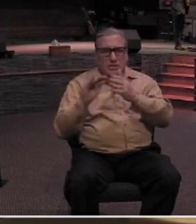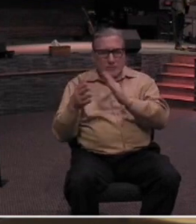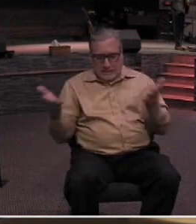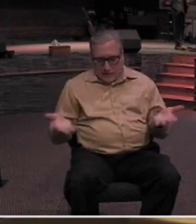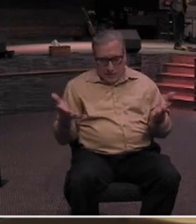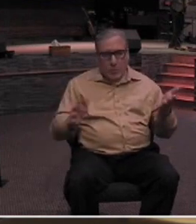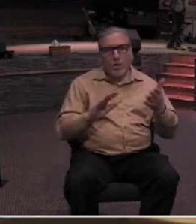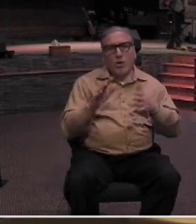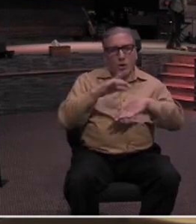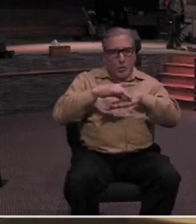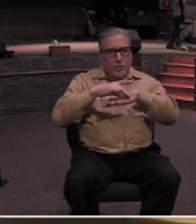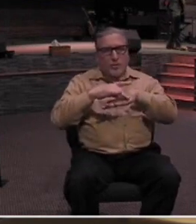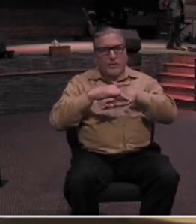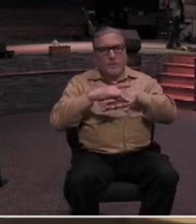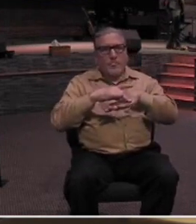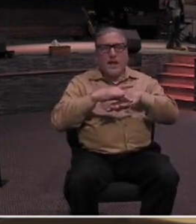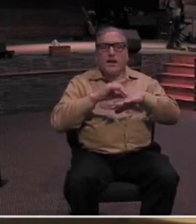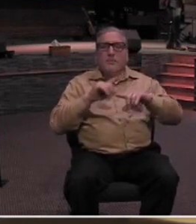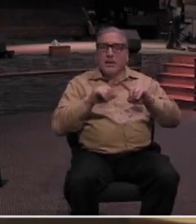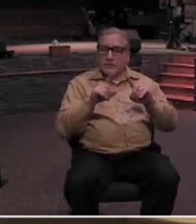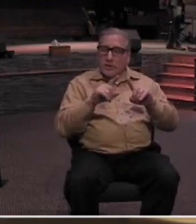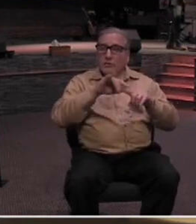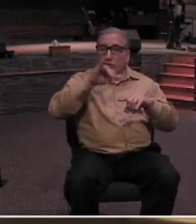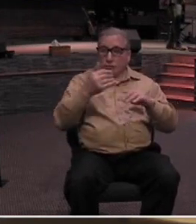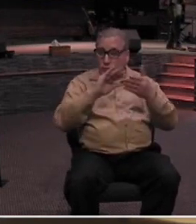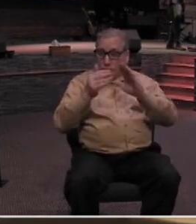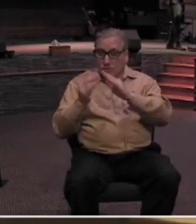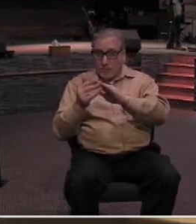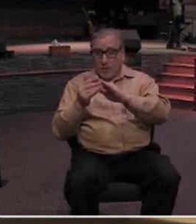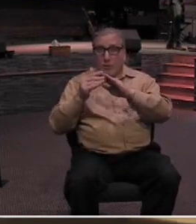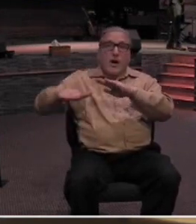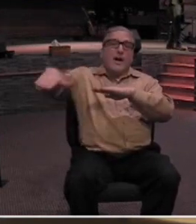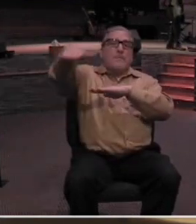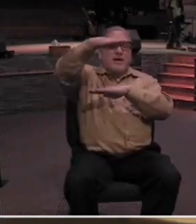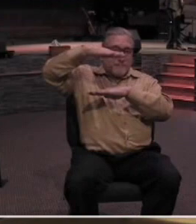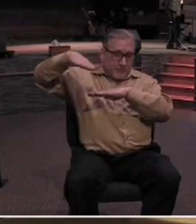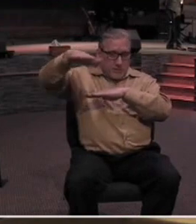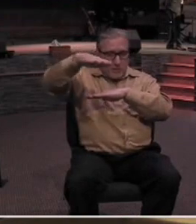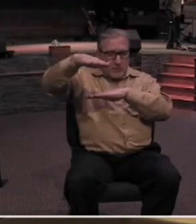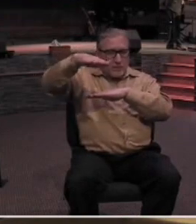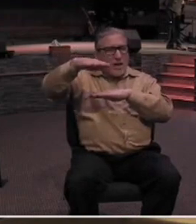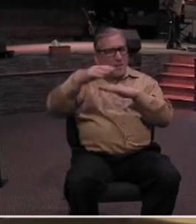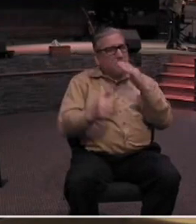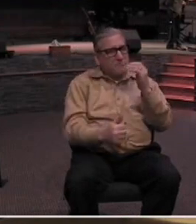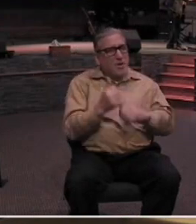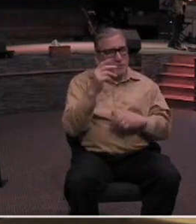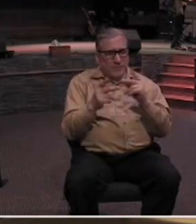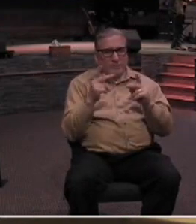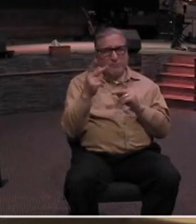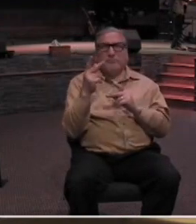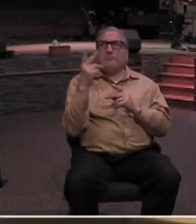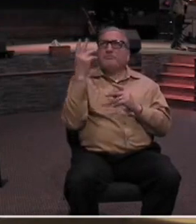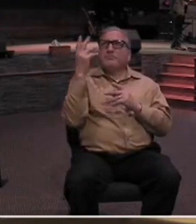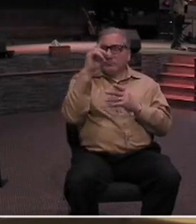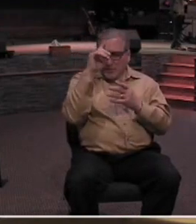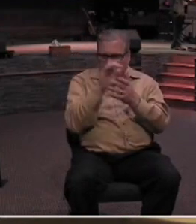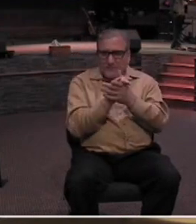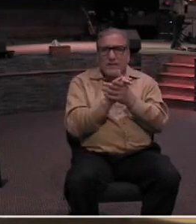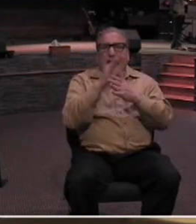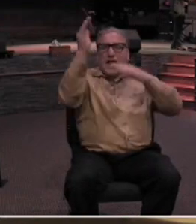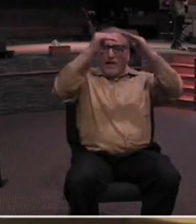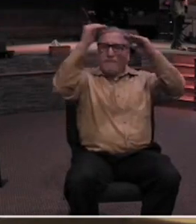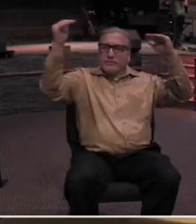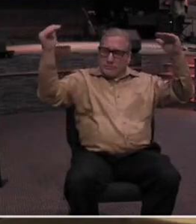earth, but the Jerusalem which is above. Most scholars believe that Paul was referring to the heavenly